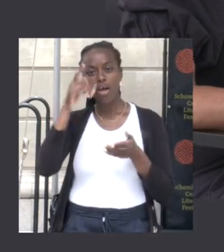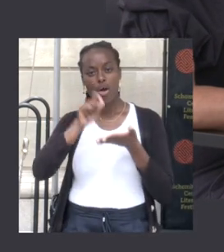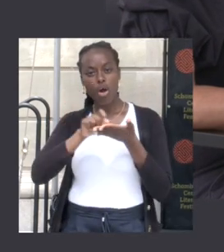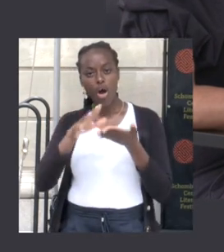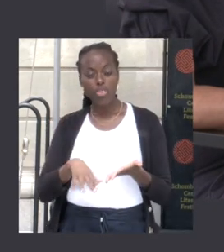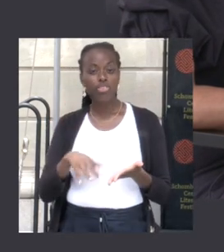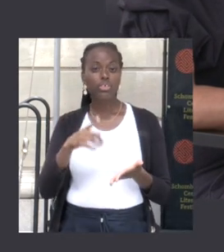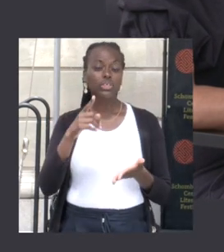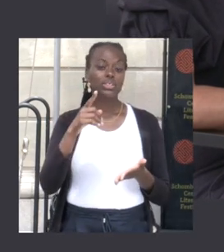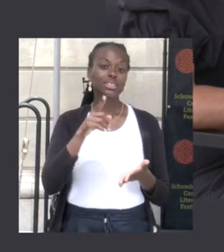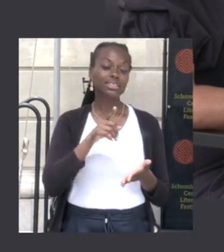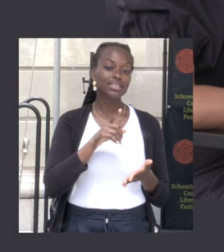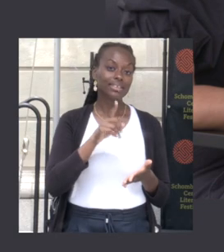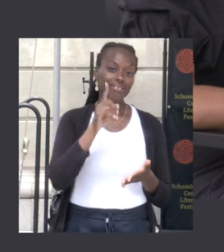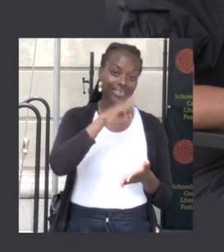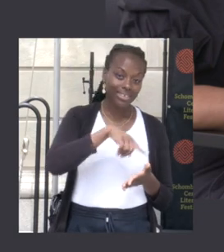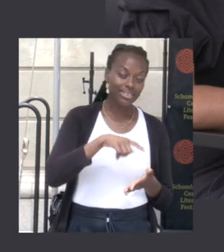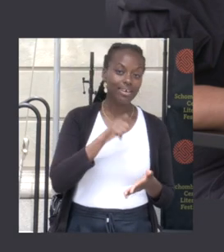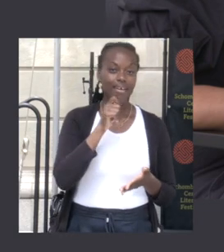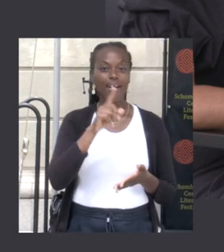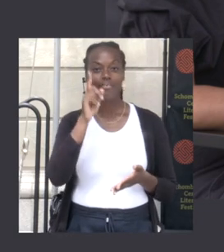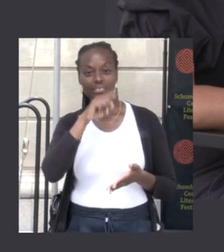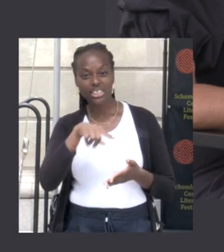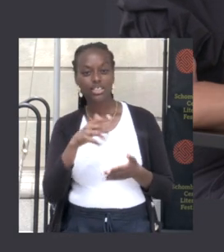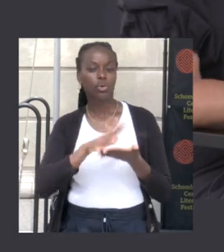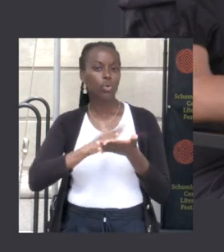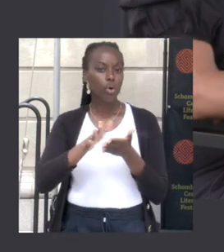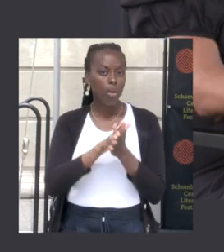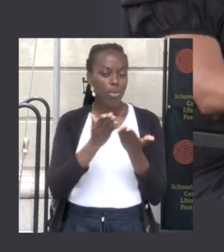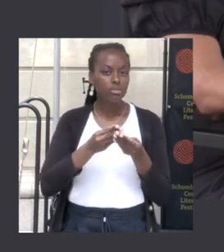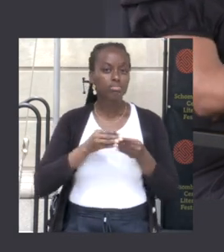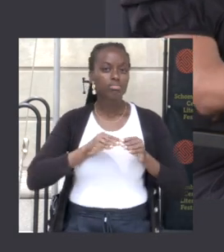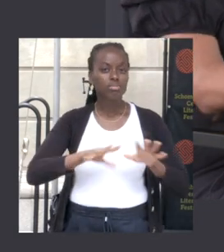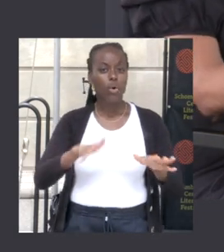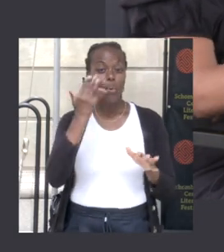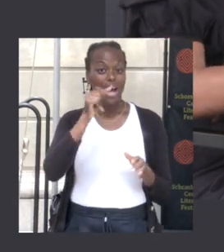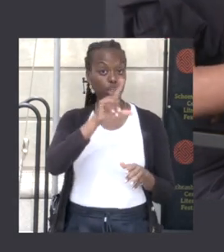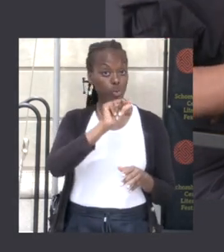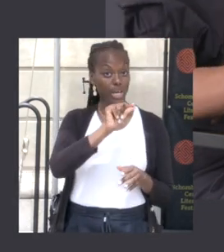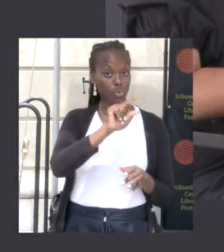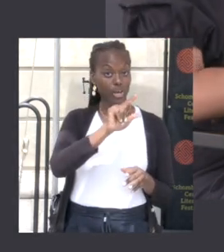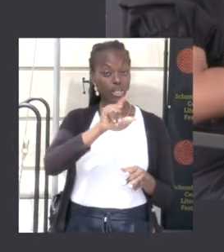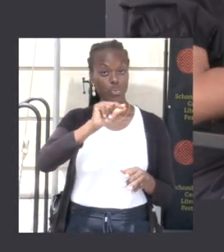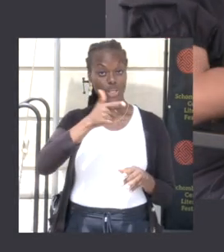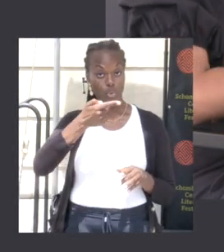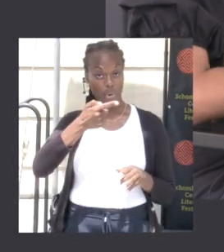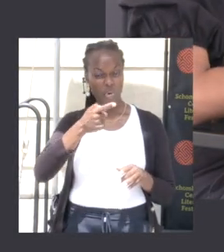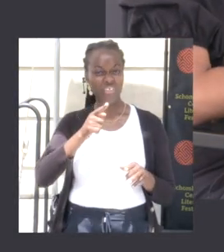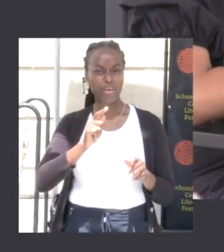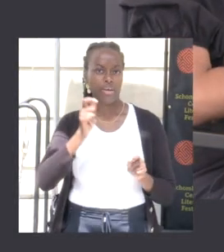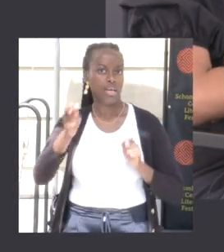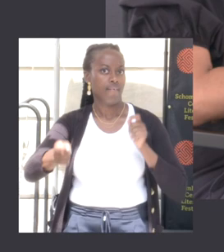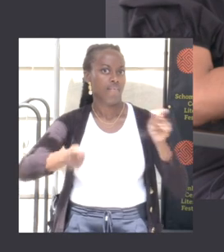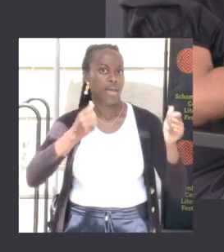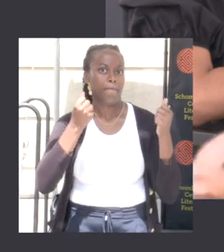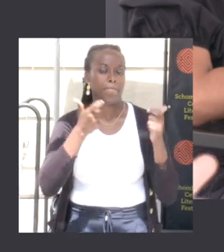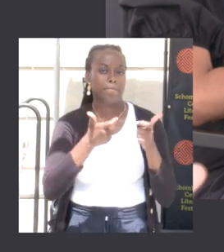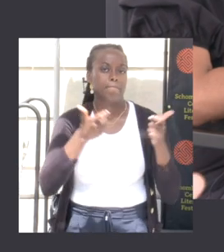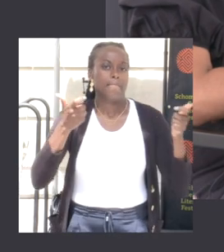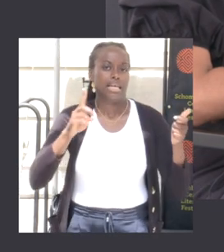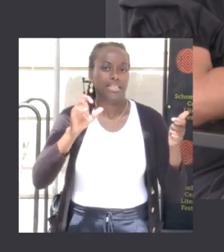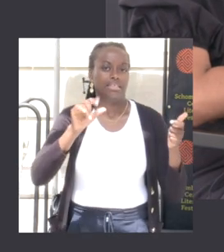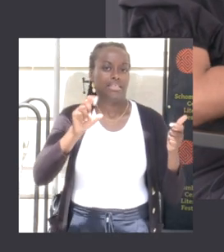fiction, nonfiction. A lot of cookbooks are gonna be coming out, because in 2020 and 2021, they were giving out major deals. But then I talked to a friend,